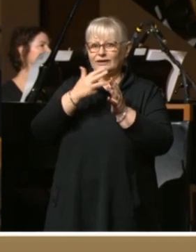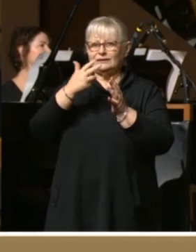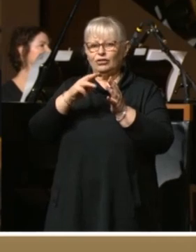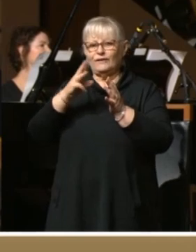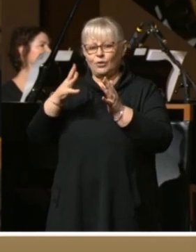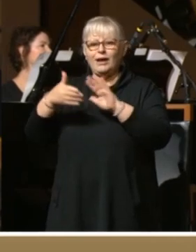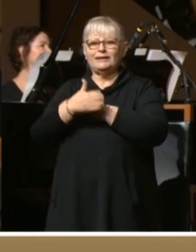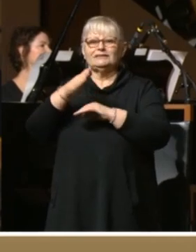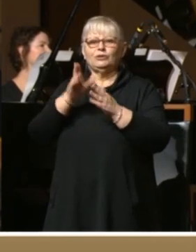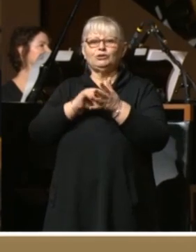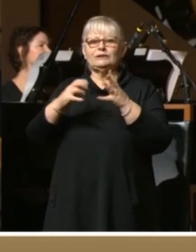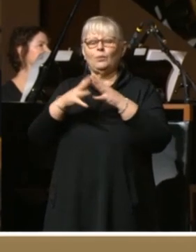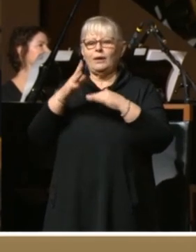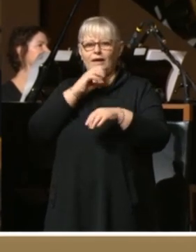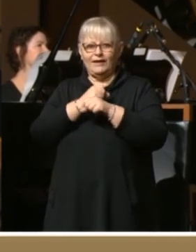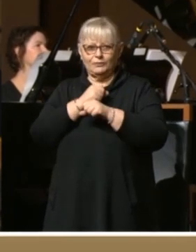government.